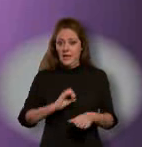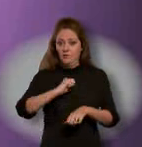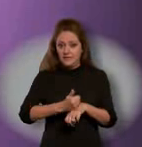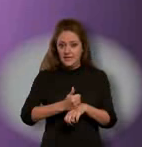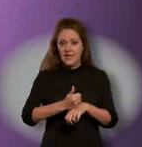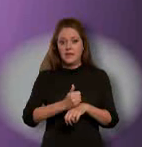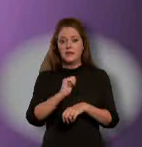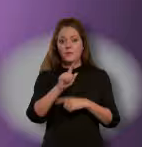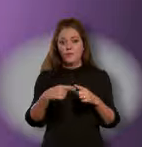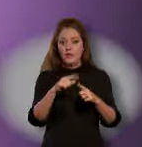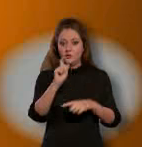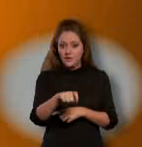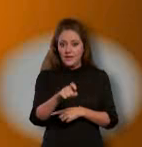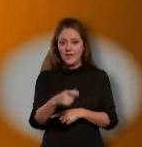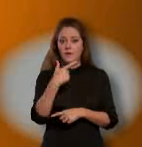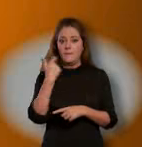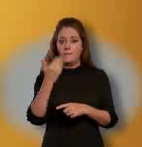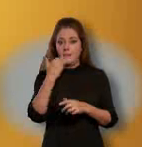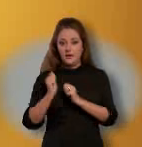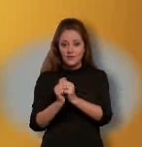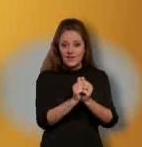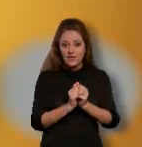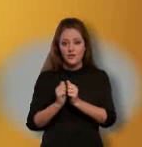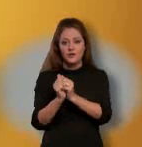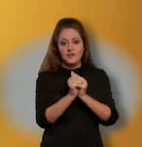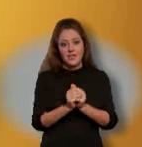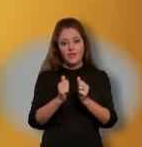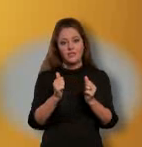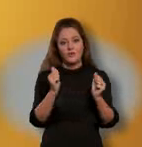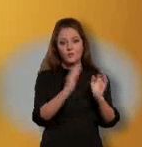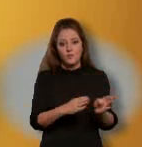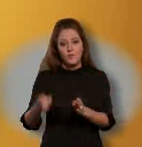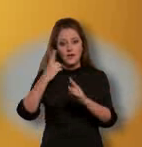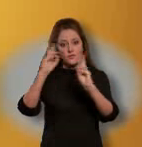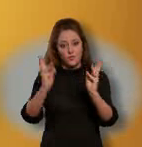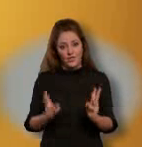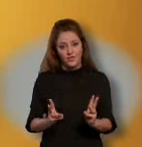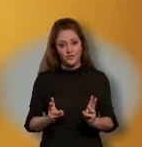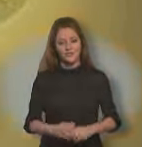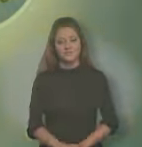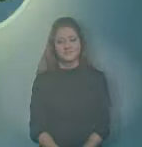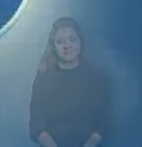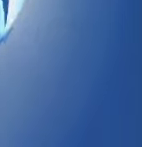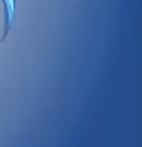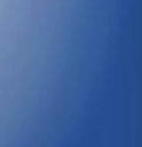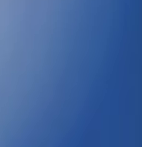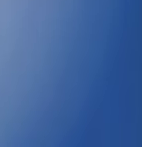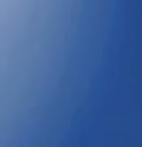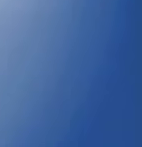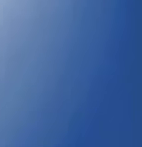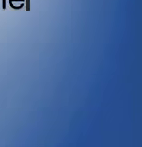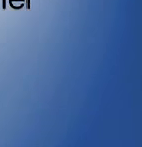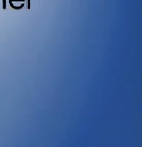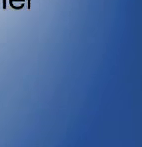need it. Because we're better together. Together. Together against the weather.